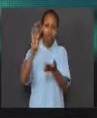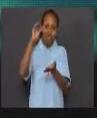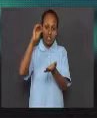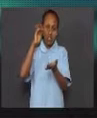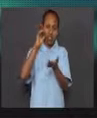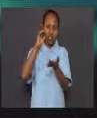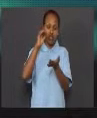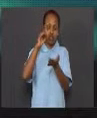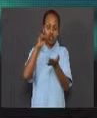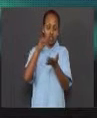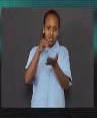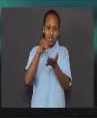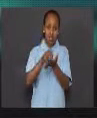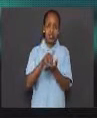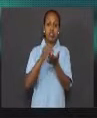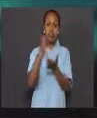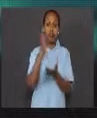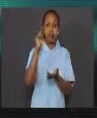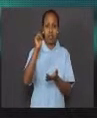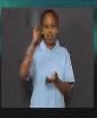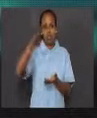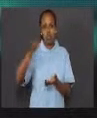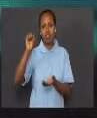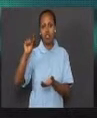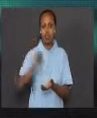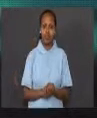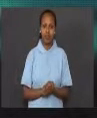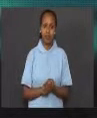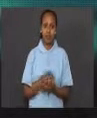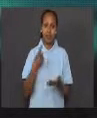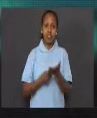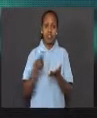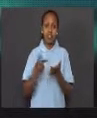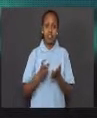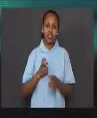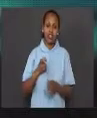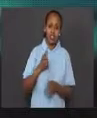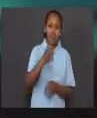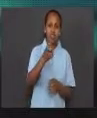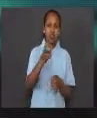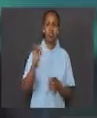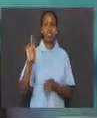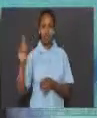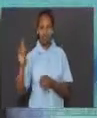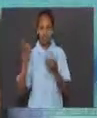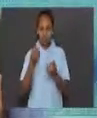440,000 kilogram meters per second. It is traveling to the right.